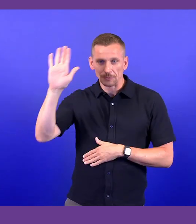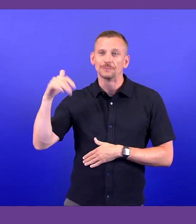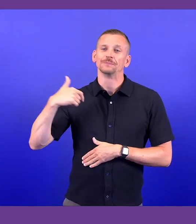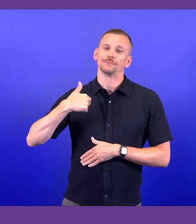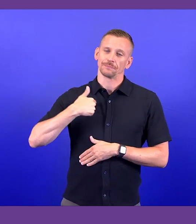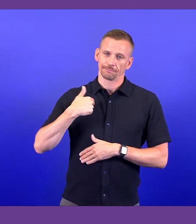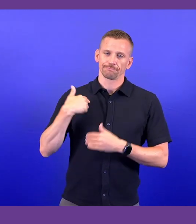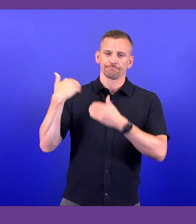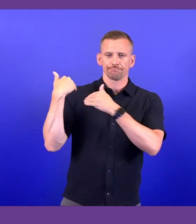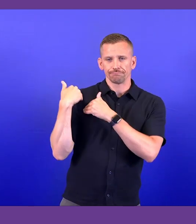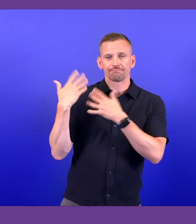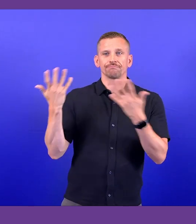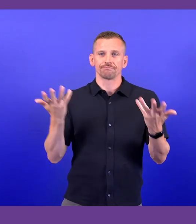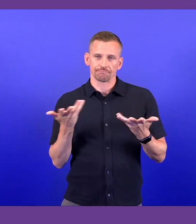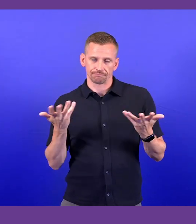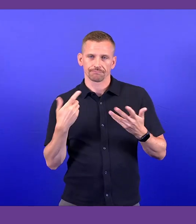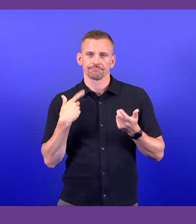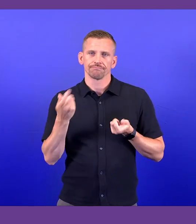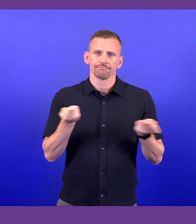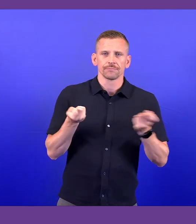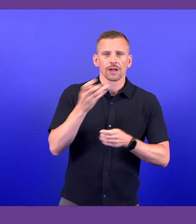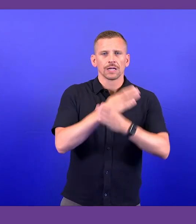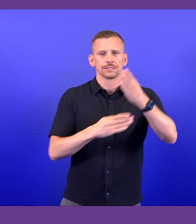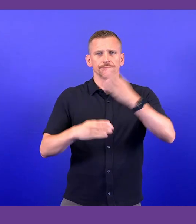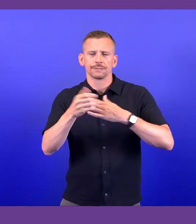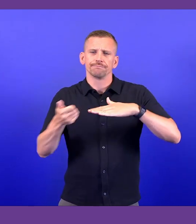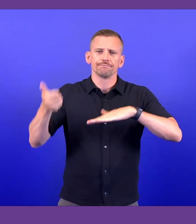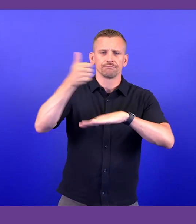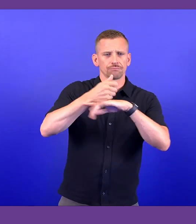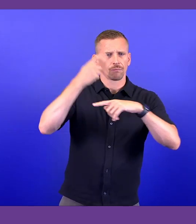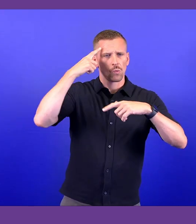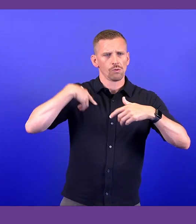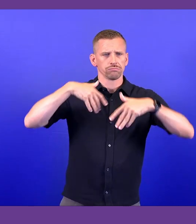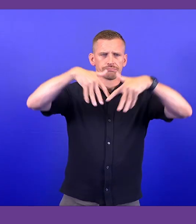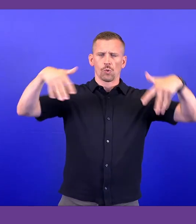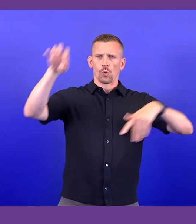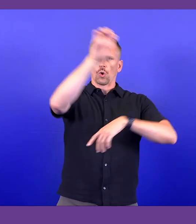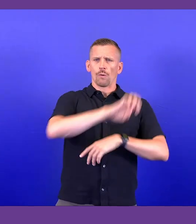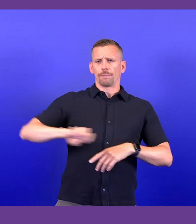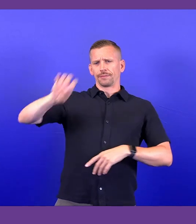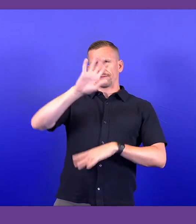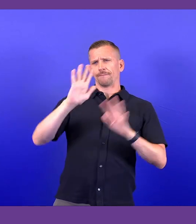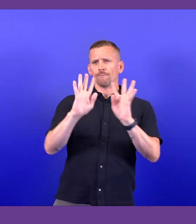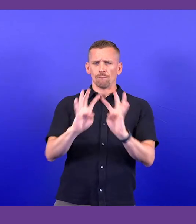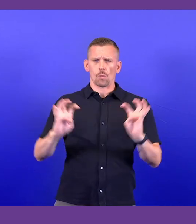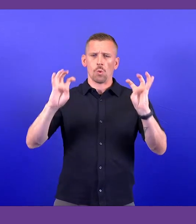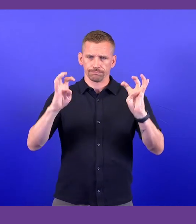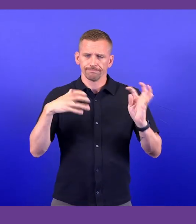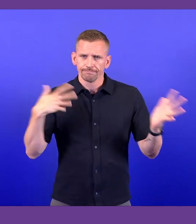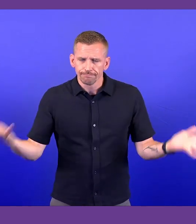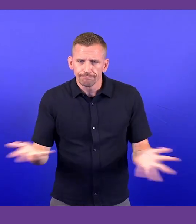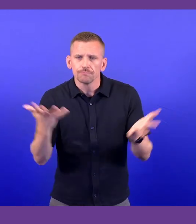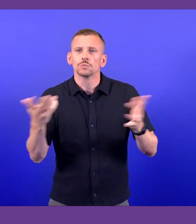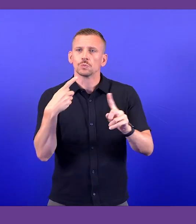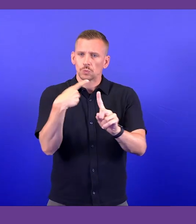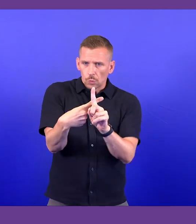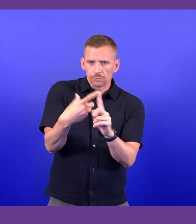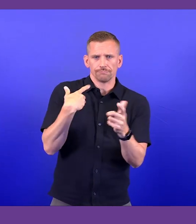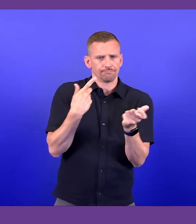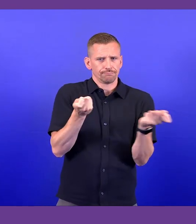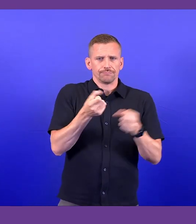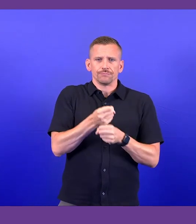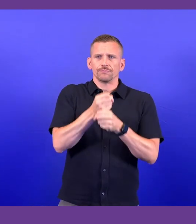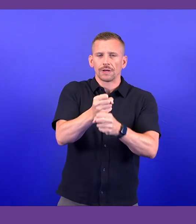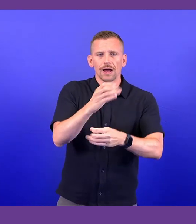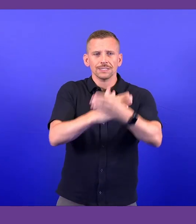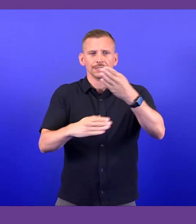an umbrella organization of disabled persons organizations in Europe. And I actually have been working on the Accessibility